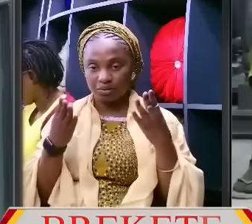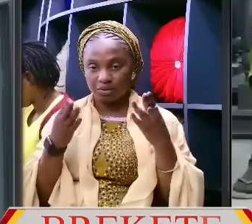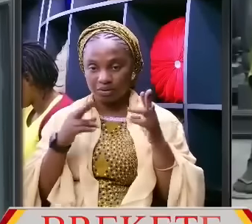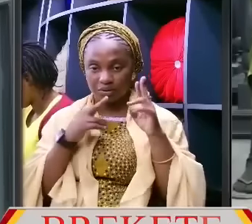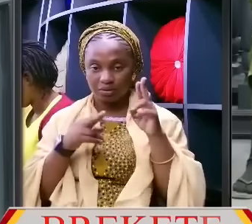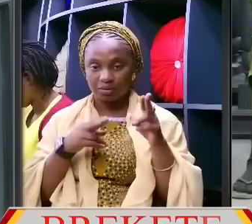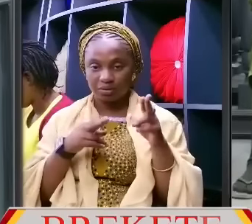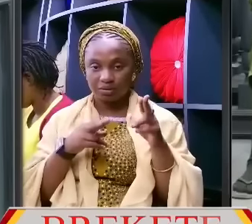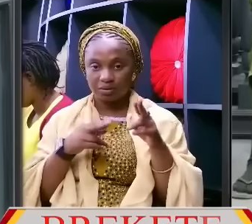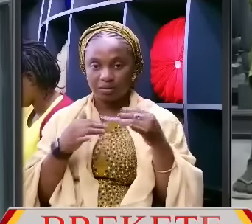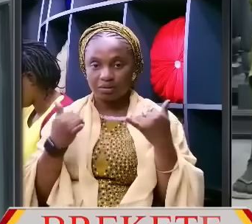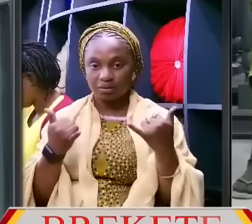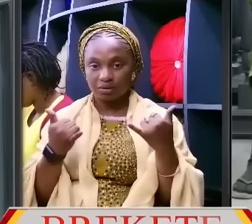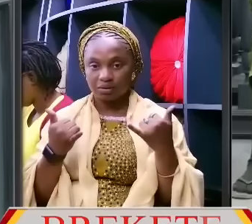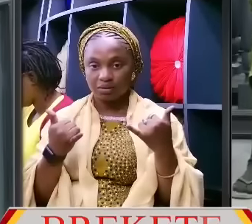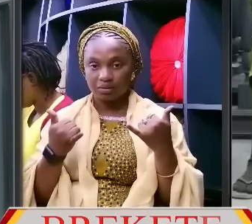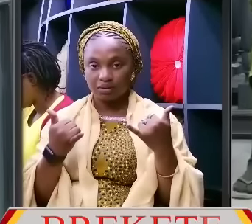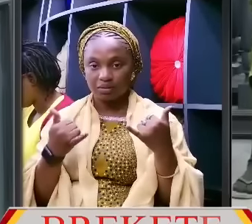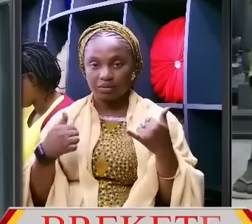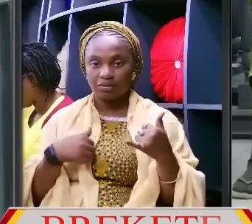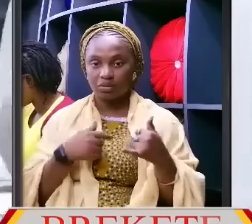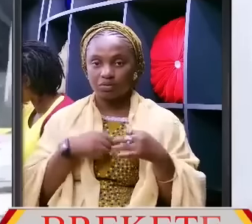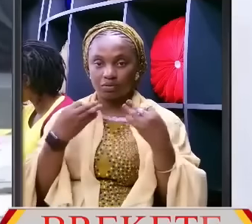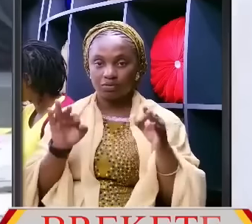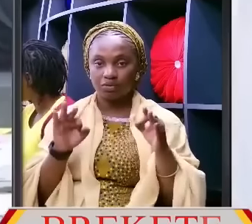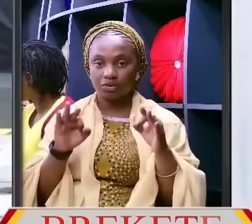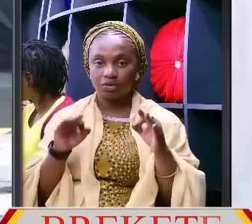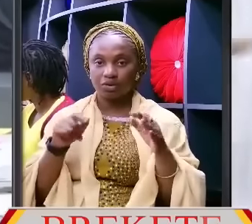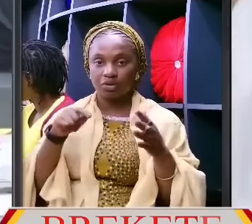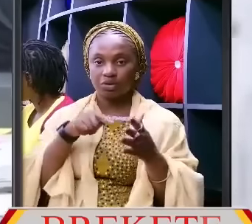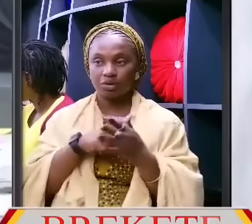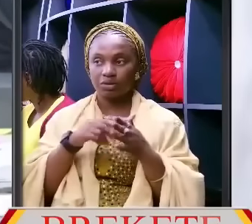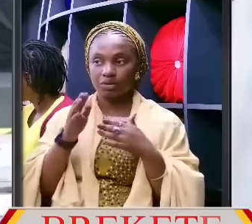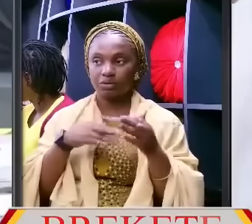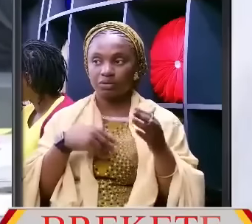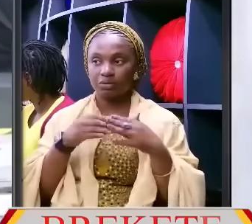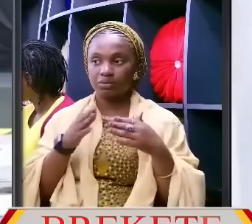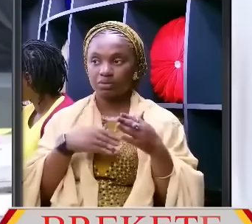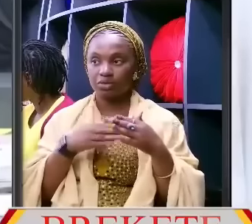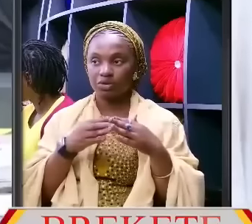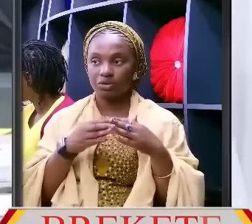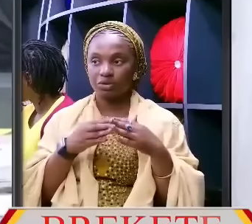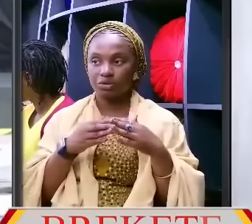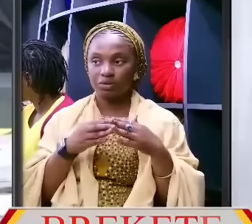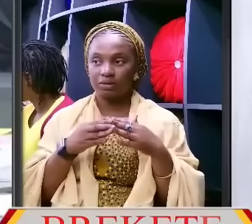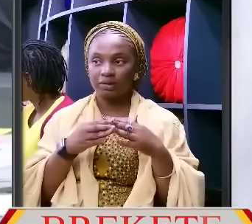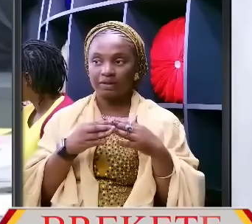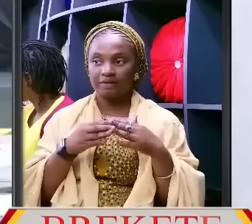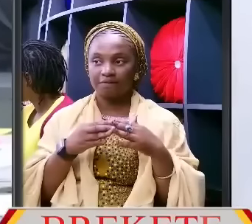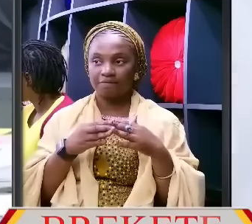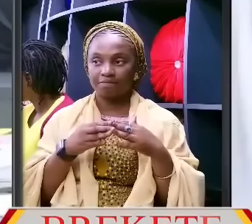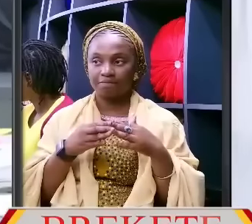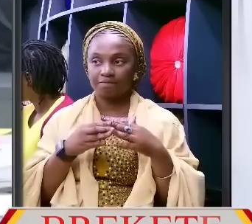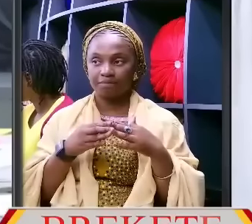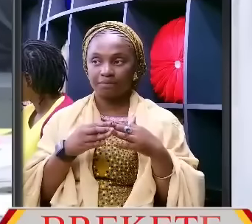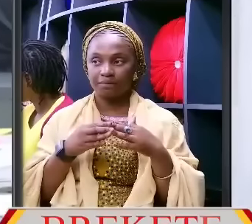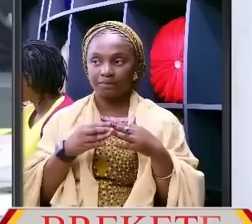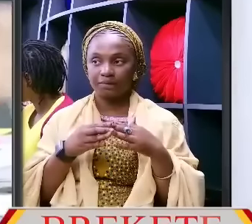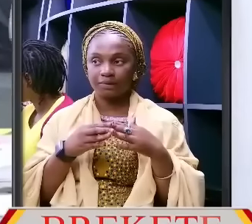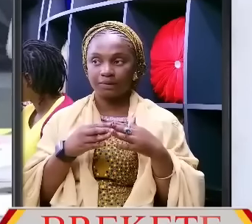you. Now, in order for us to round up this matter, I won't give you floor now. You dey in charge